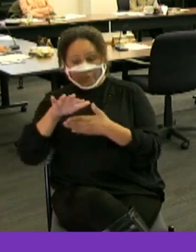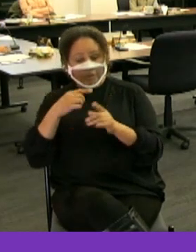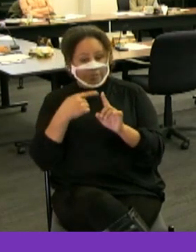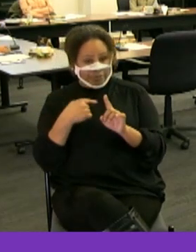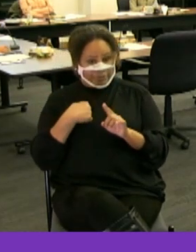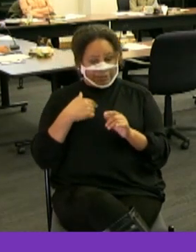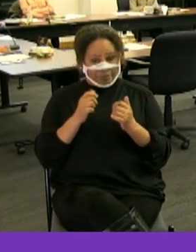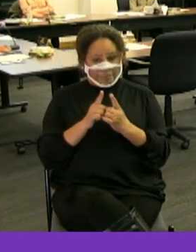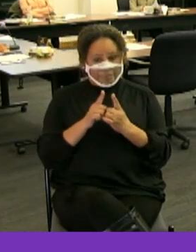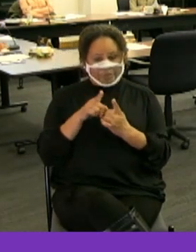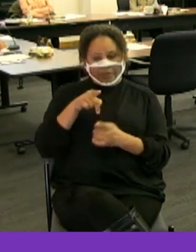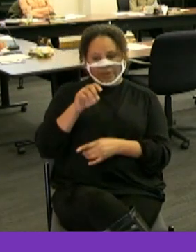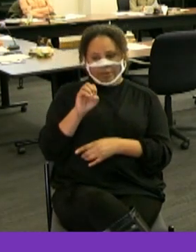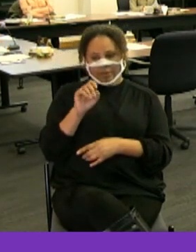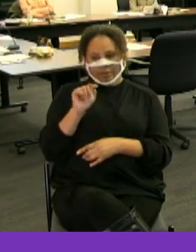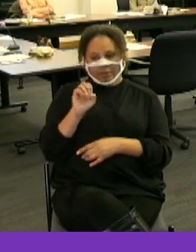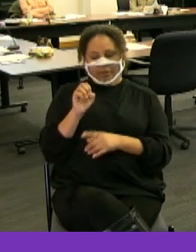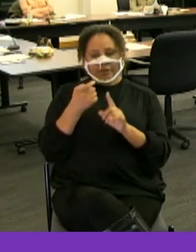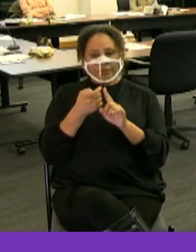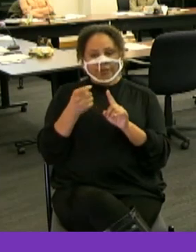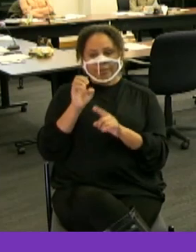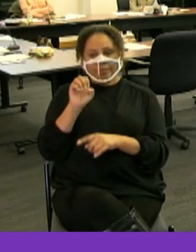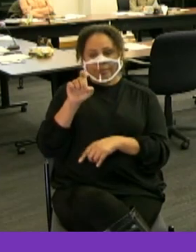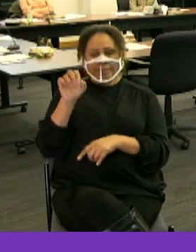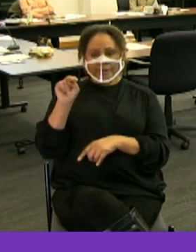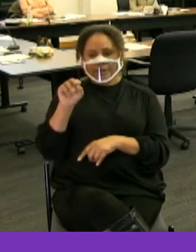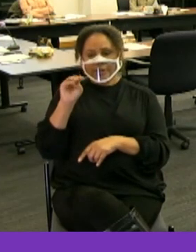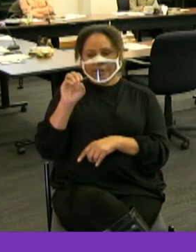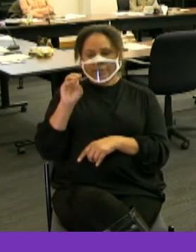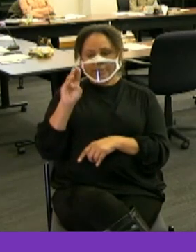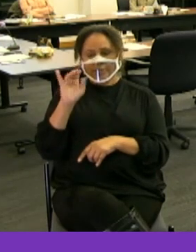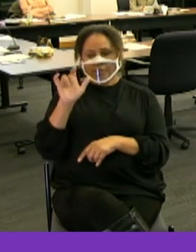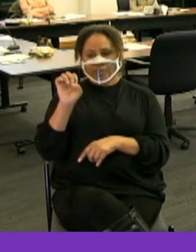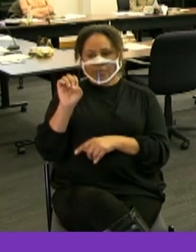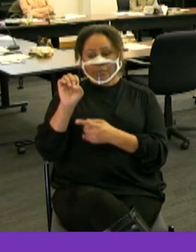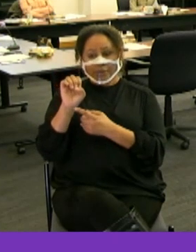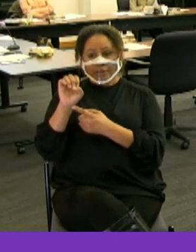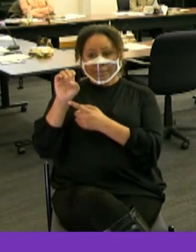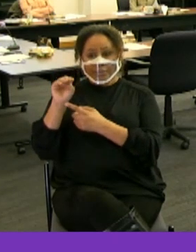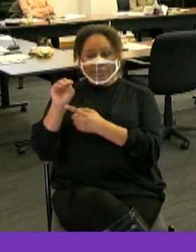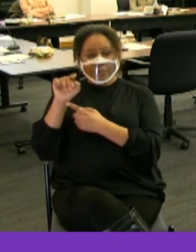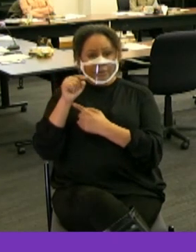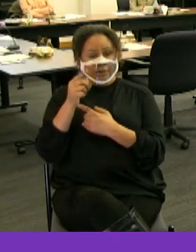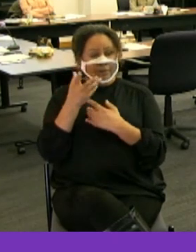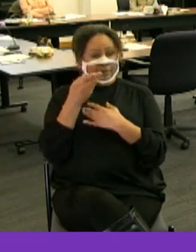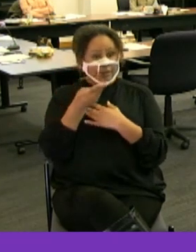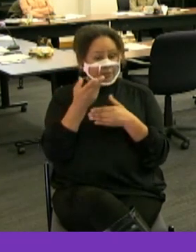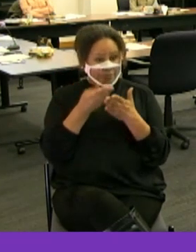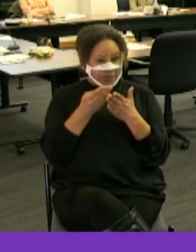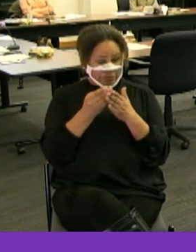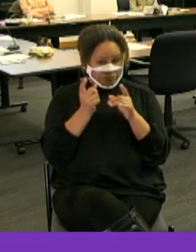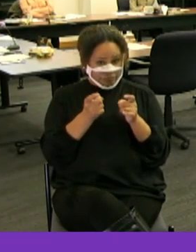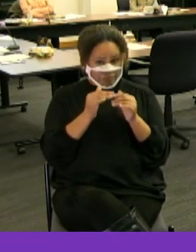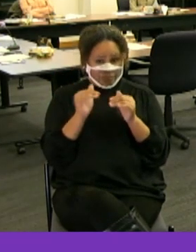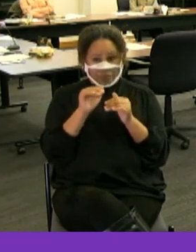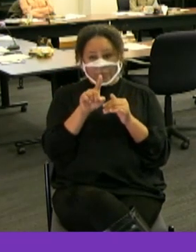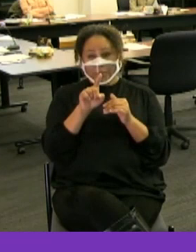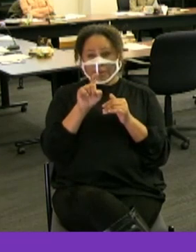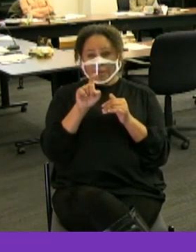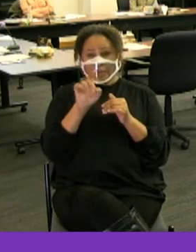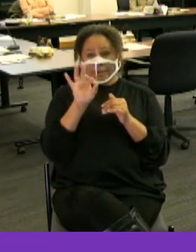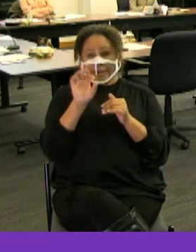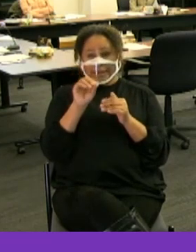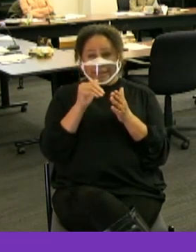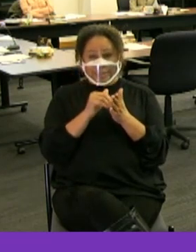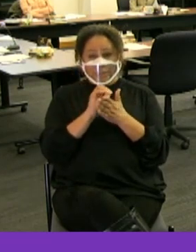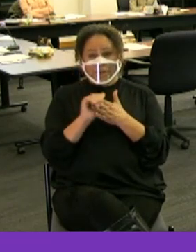Pete Colarelli from ExxonMobil, and as a reminder, the ExxonMobil has given to the foundation in excess of